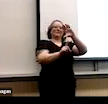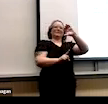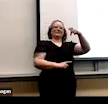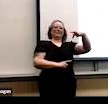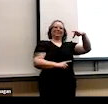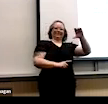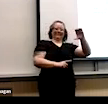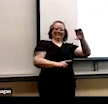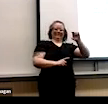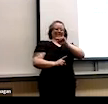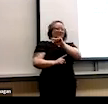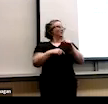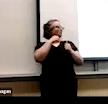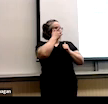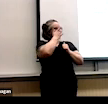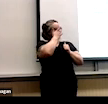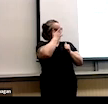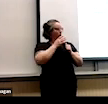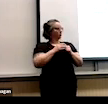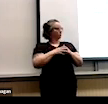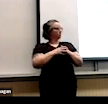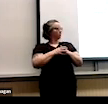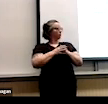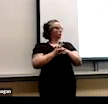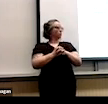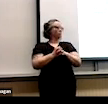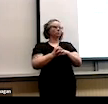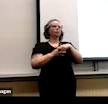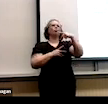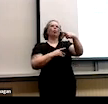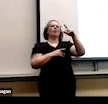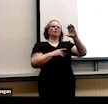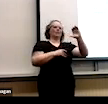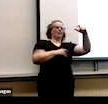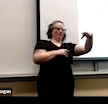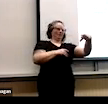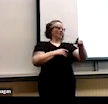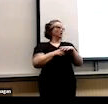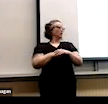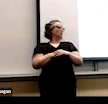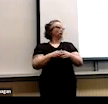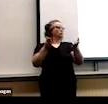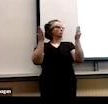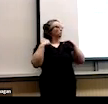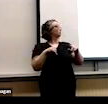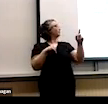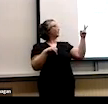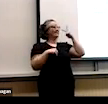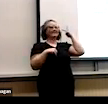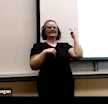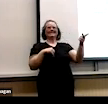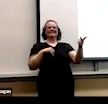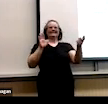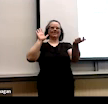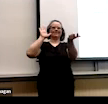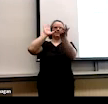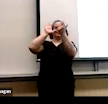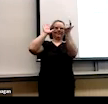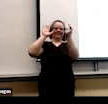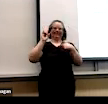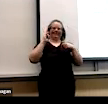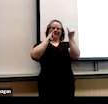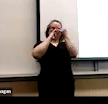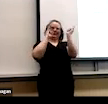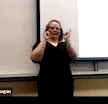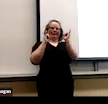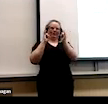I think that's what I wanted. Oh, the other one that's on there is, it's called On Track, that link that's on that one. Maybe we want to click on that one too. Sure. I'm